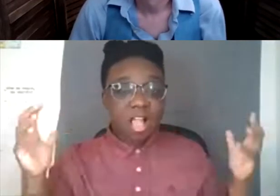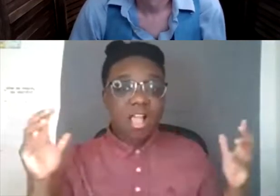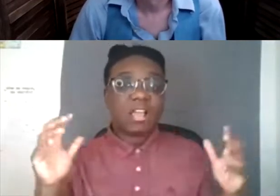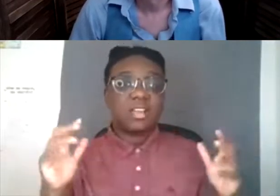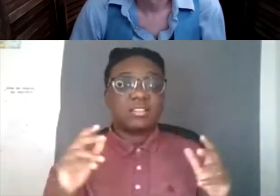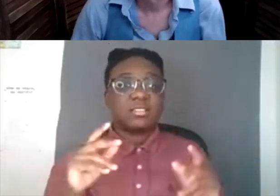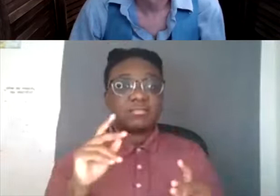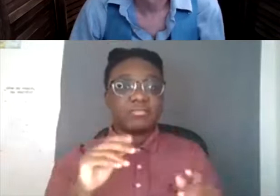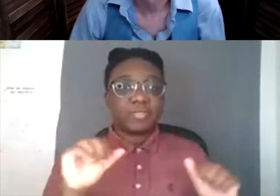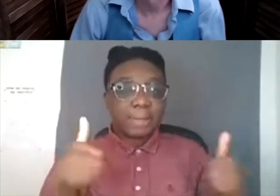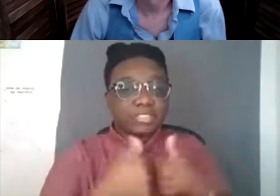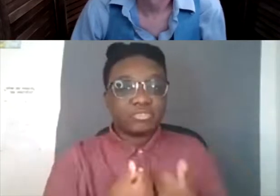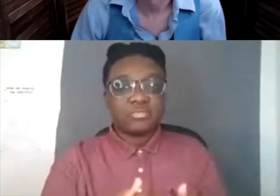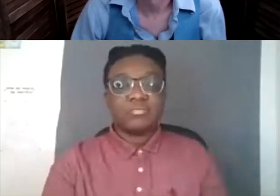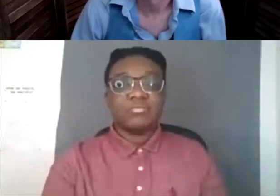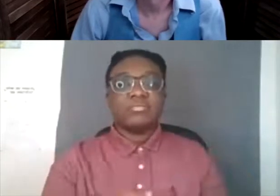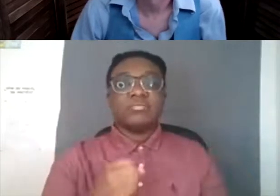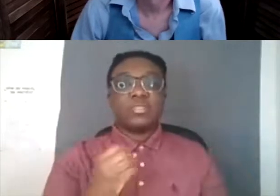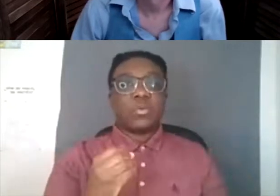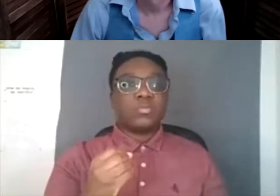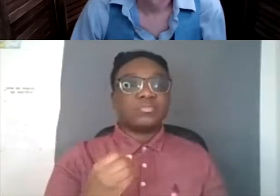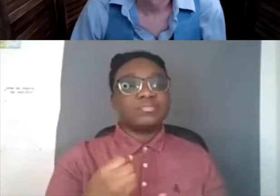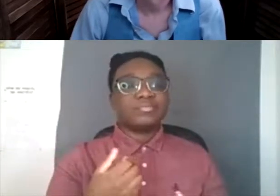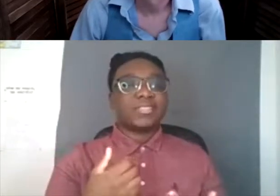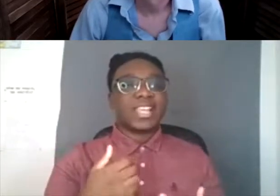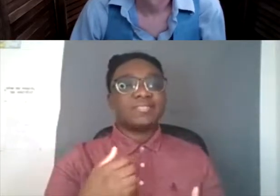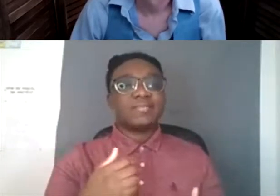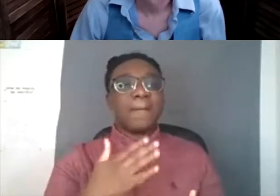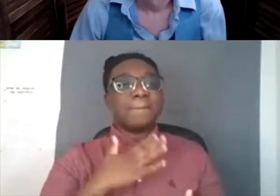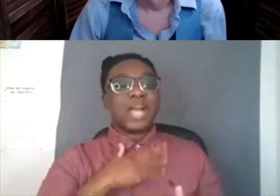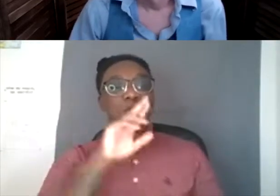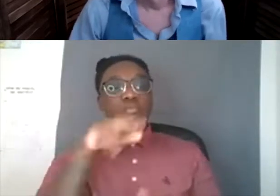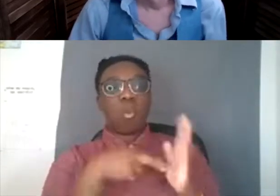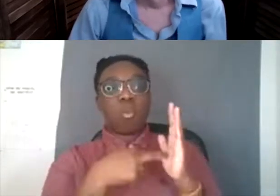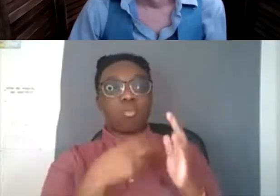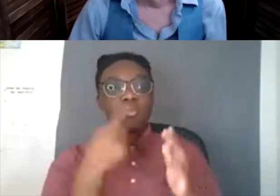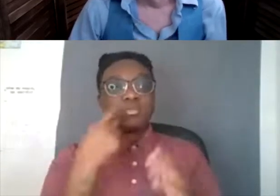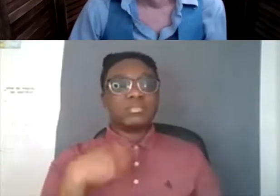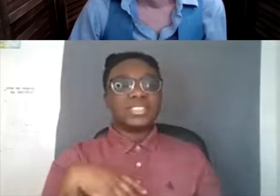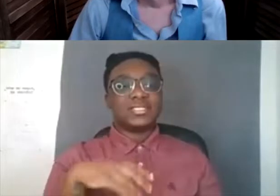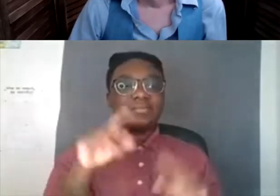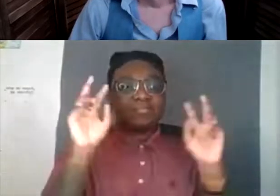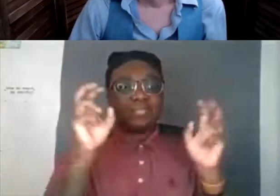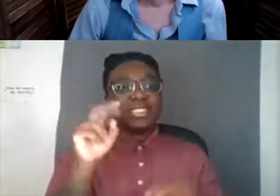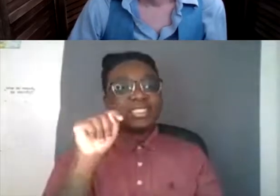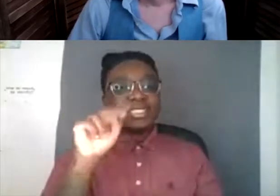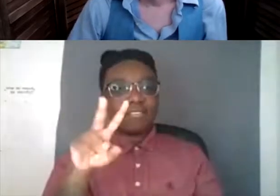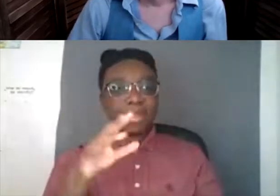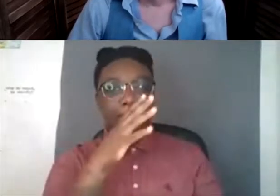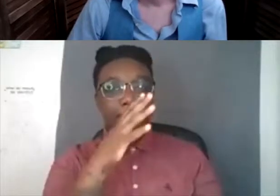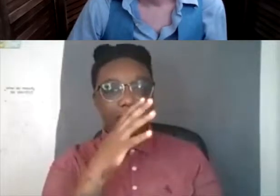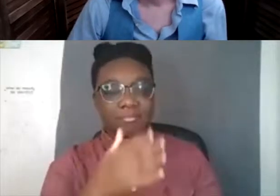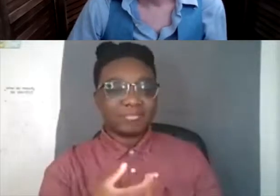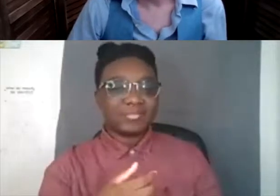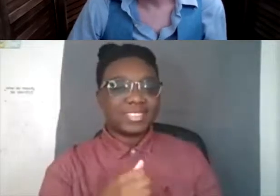to be the TV mom, that's not such a big deal, you know? So I was really thrilled. Oh, I love